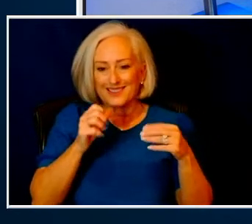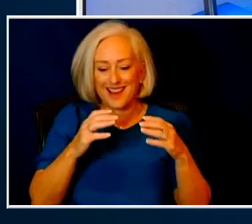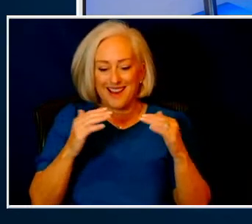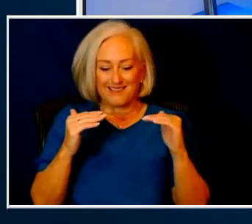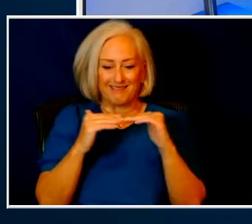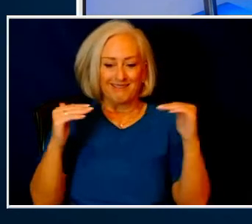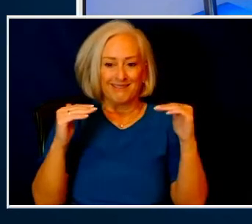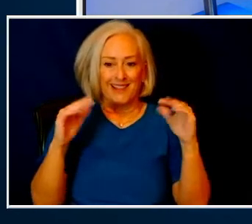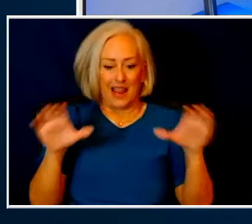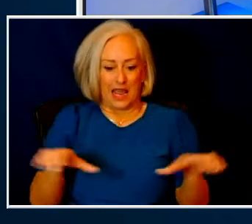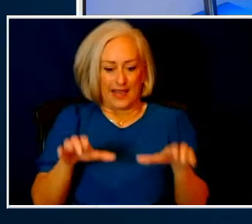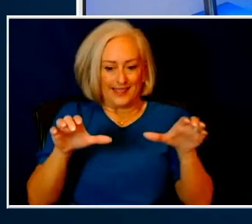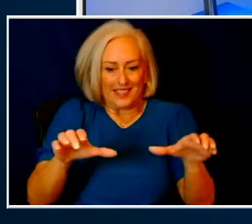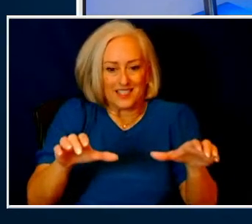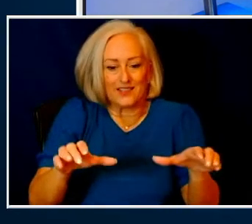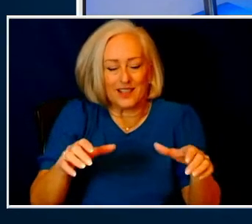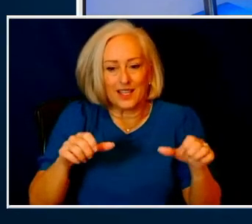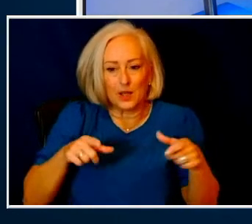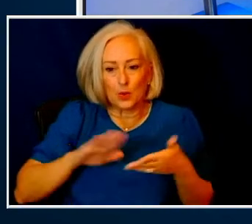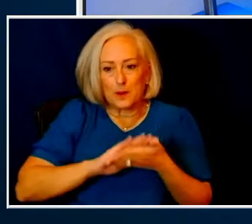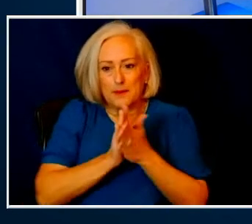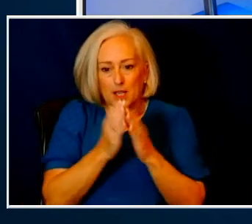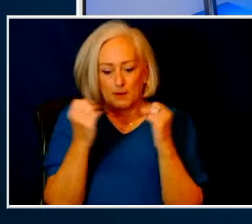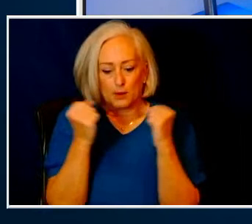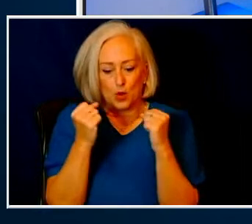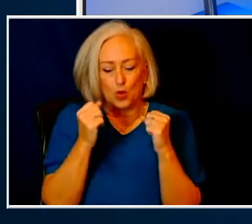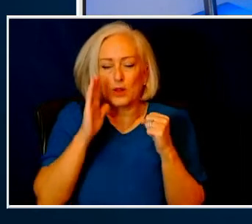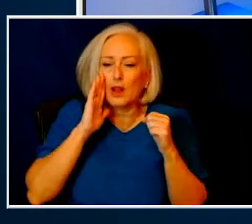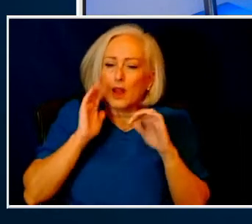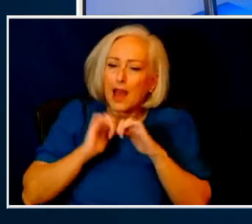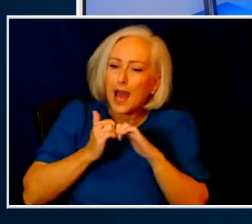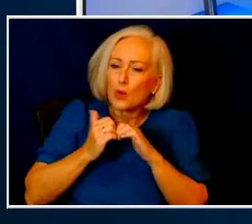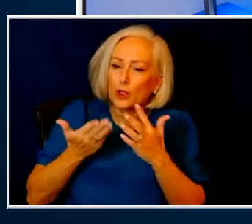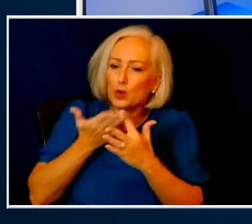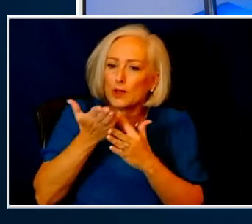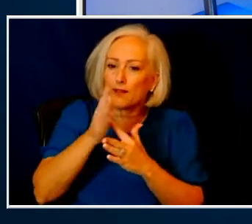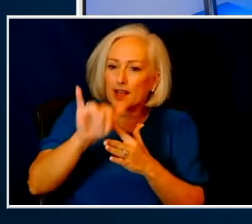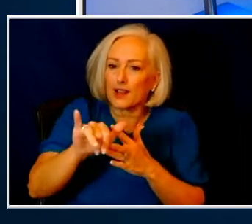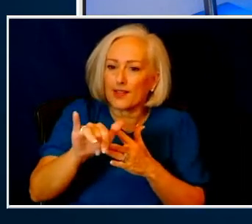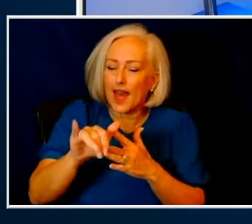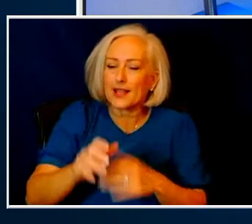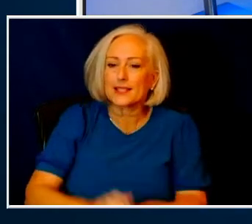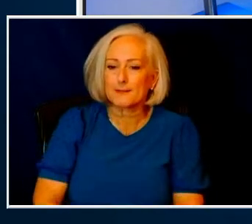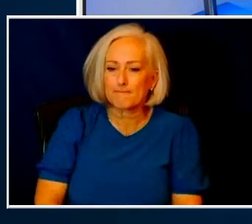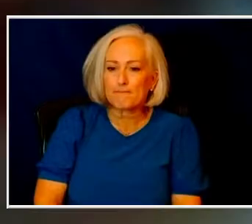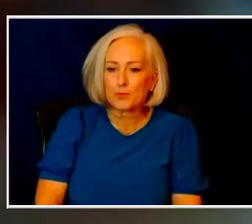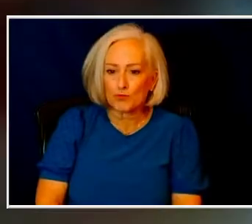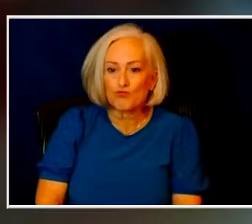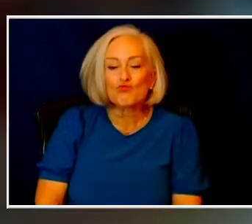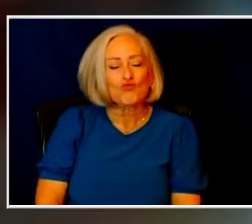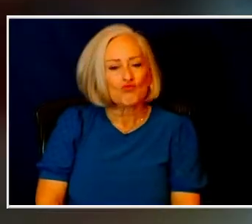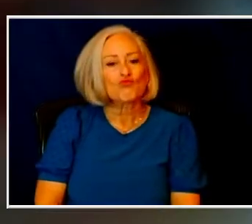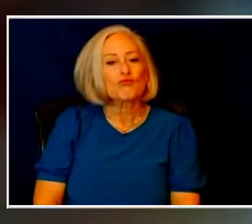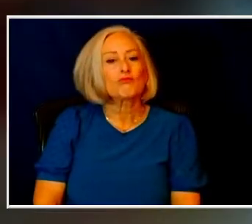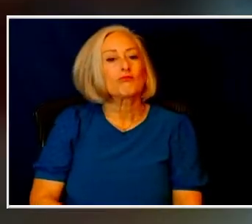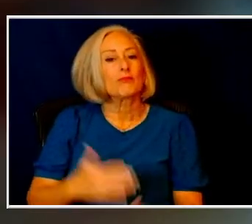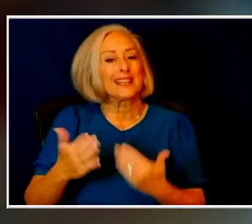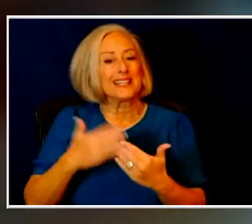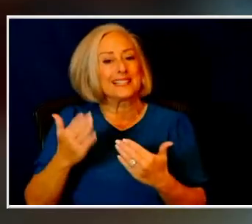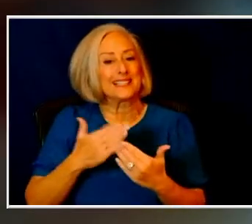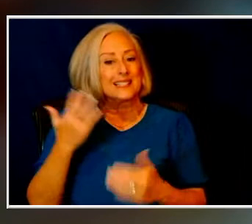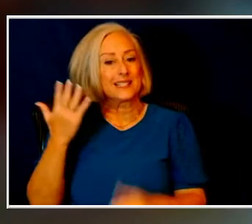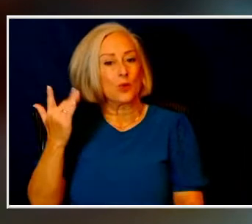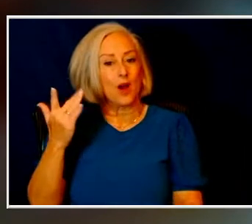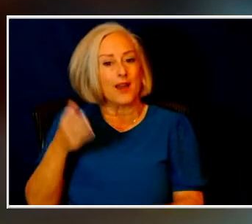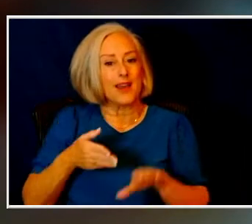navigate that on your diet and with all the things you're trying to accomplish? It's pretty easy because after you've been on this